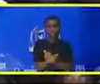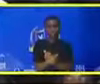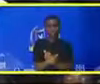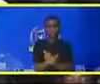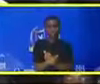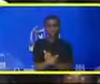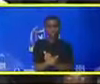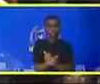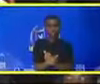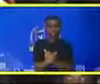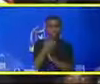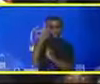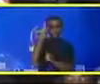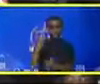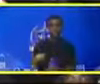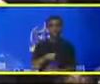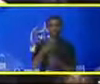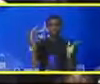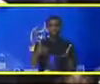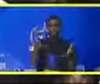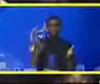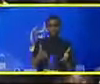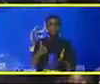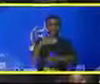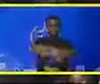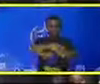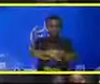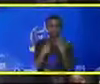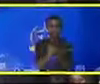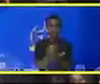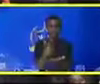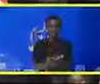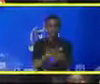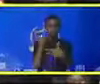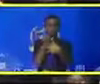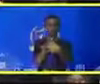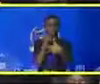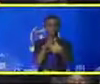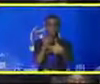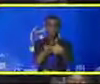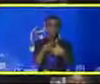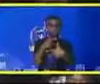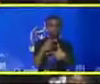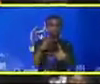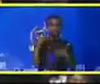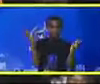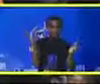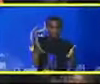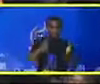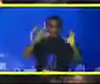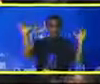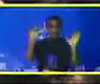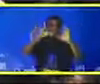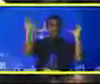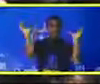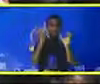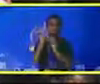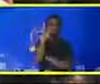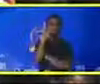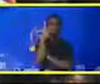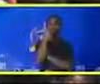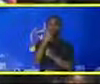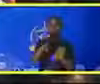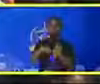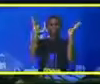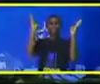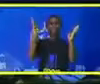Why are we here tonight, Ghana? Number one, we are here to celebrate the God who opens